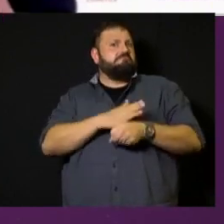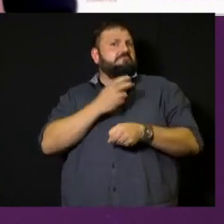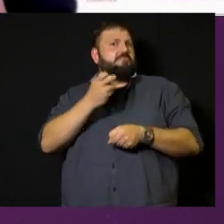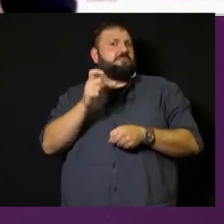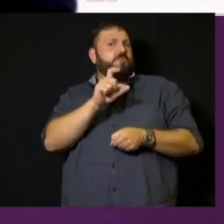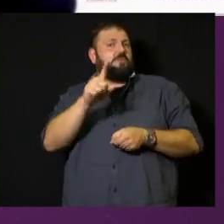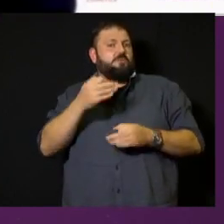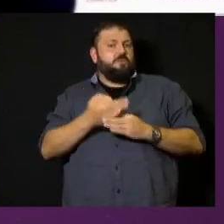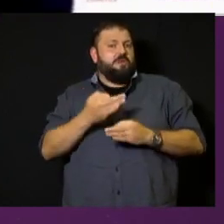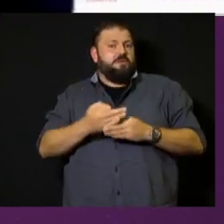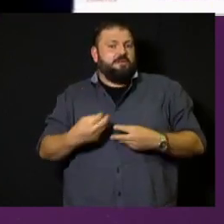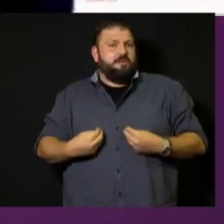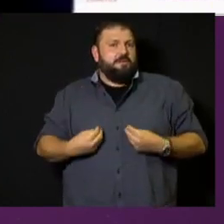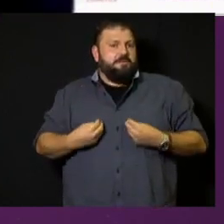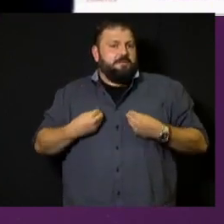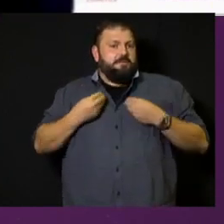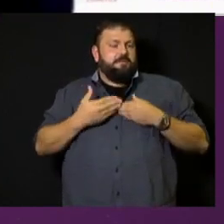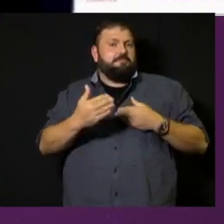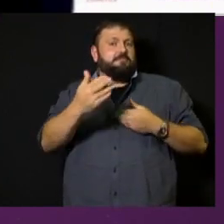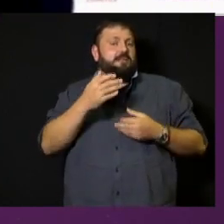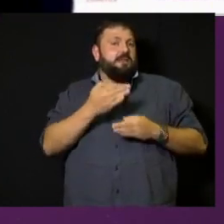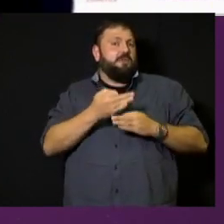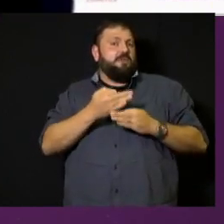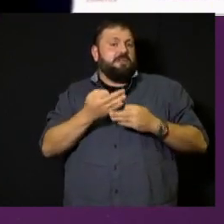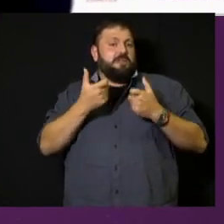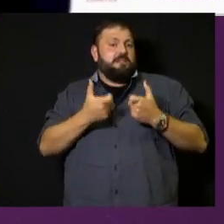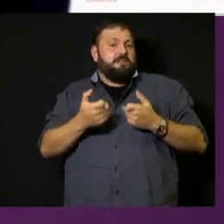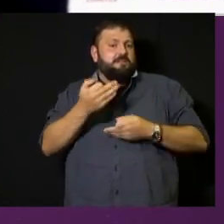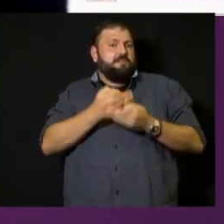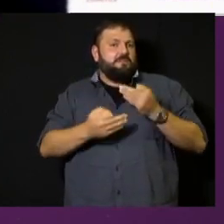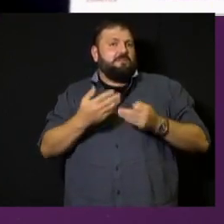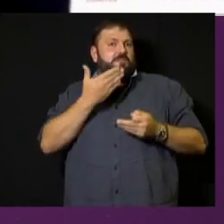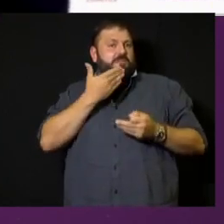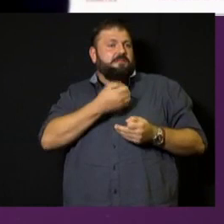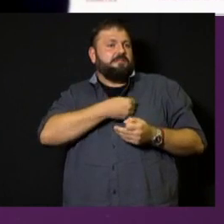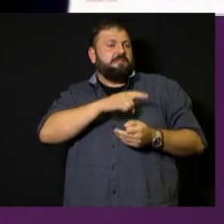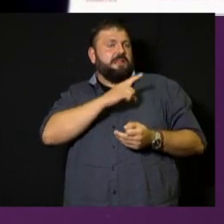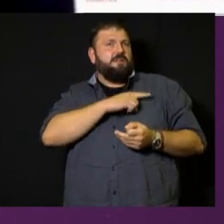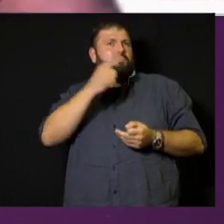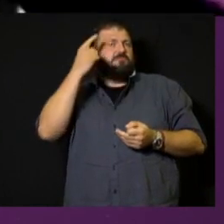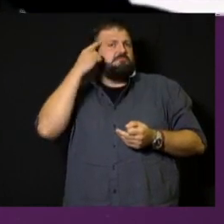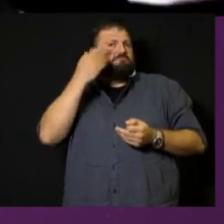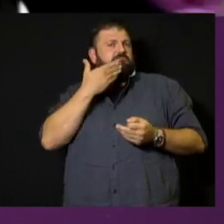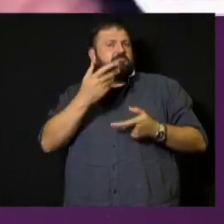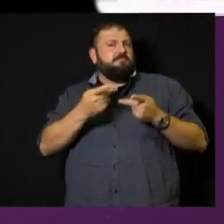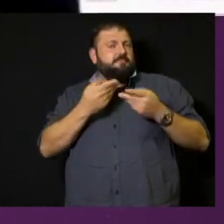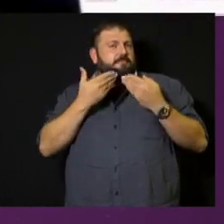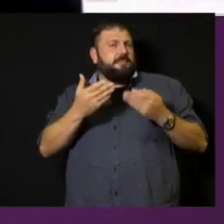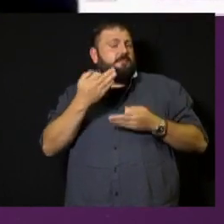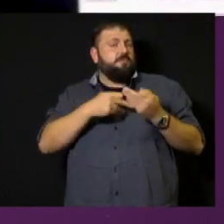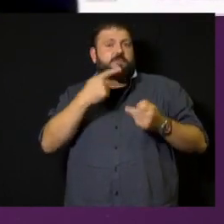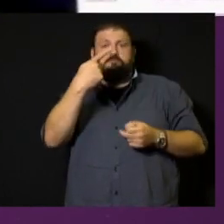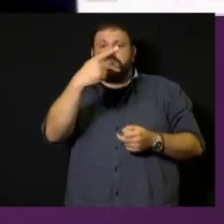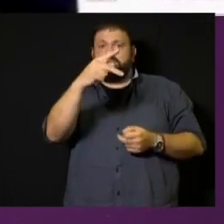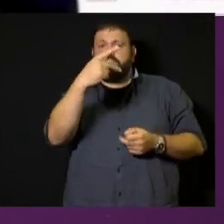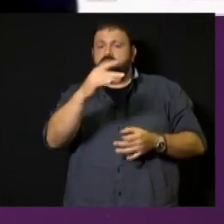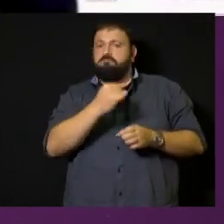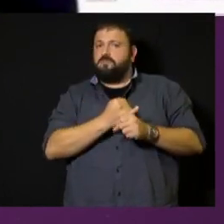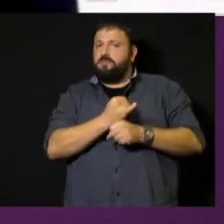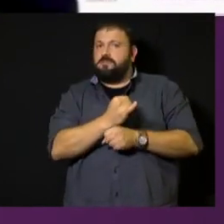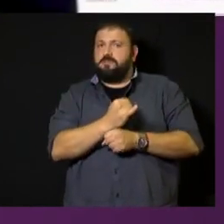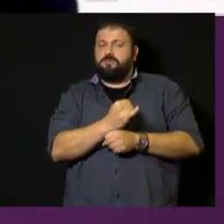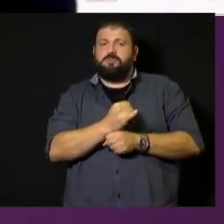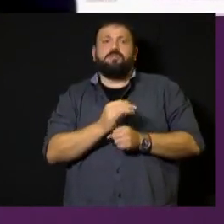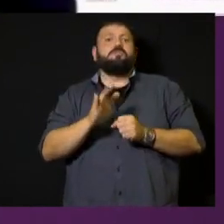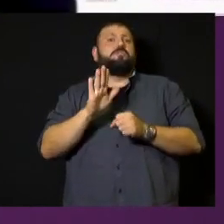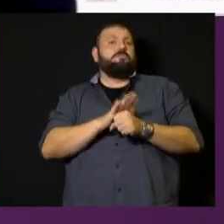So, what you're experiencing in your life right now, in financial terms, it is because of the decisions you